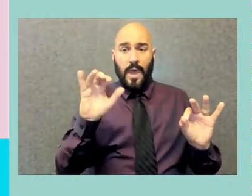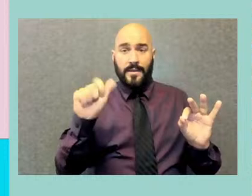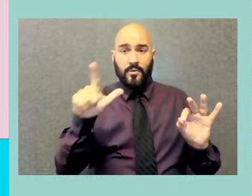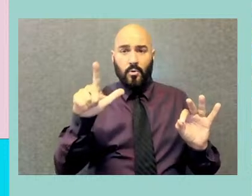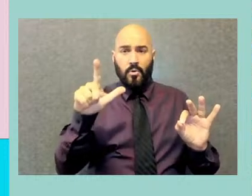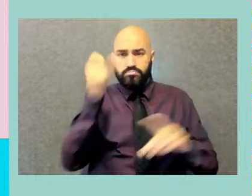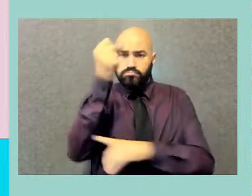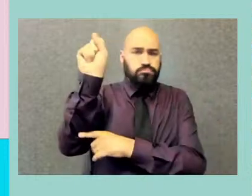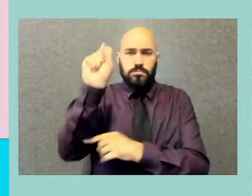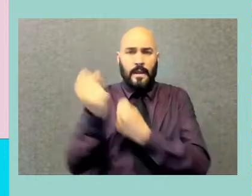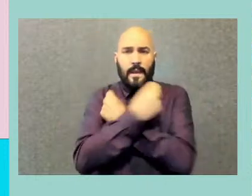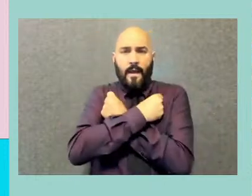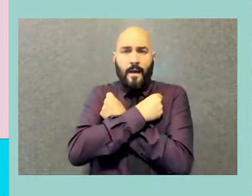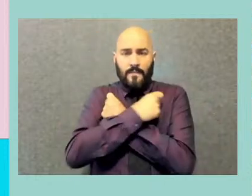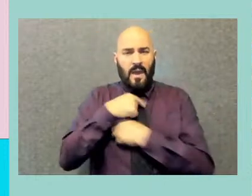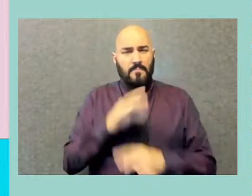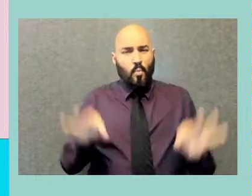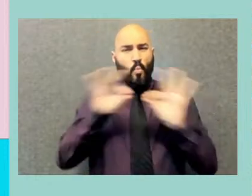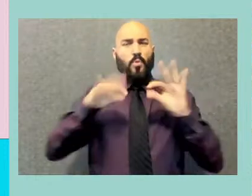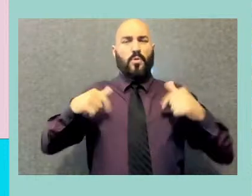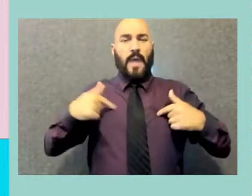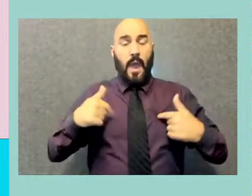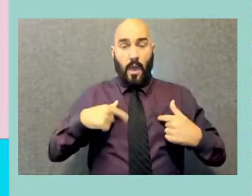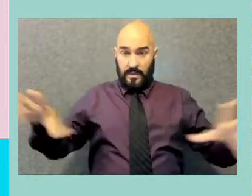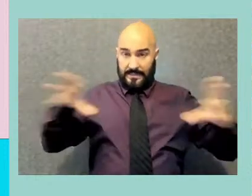nothing less.